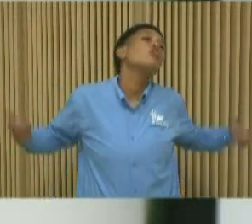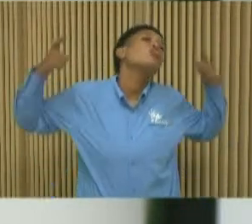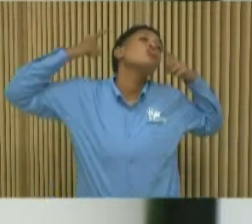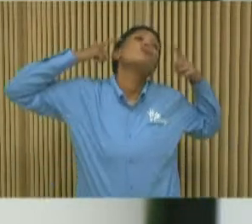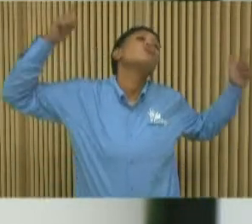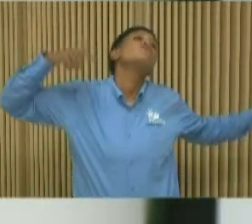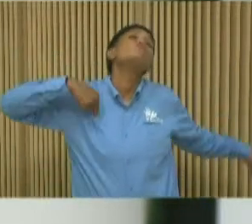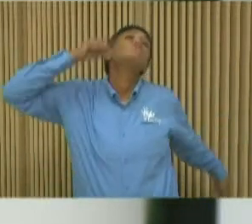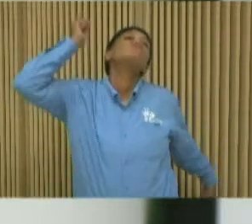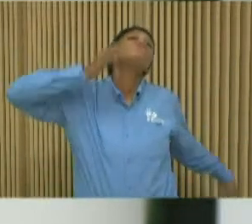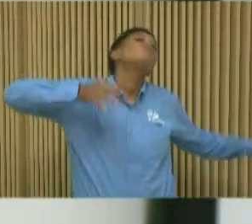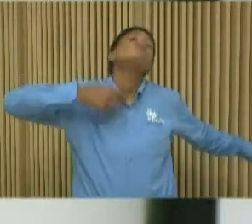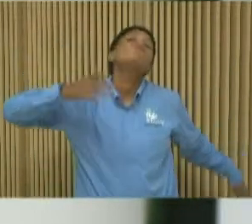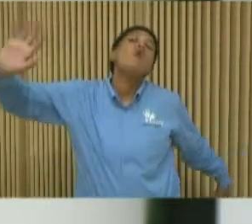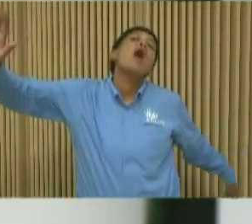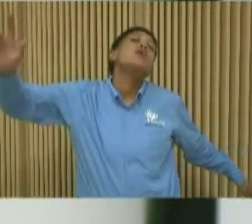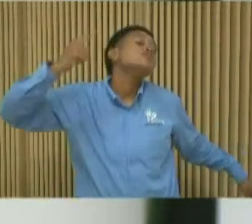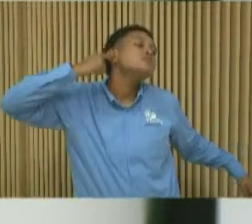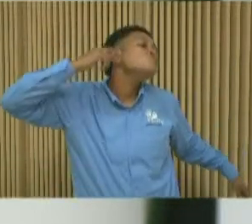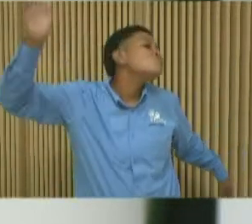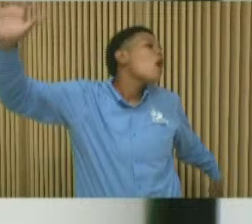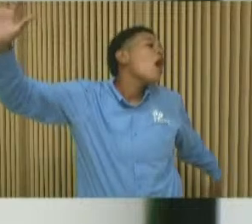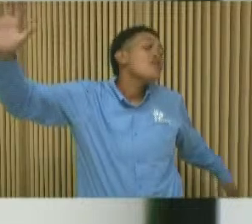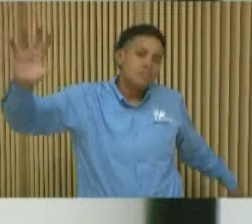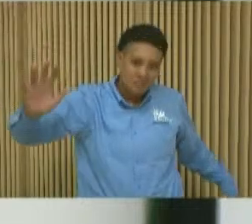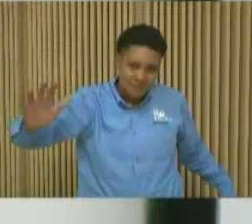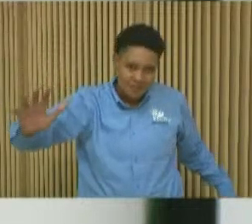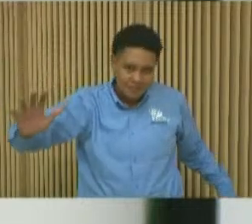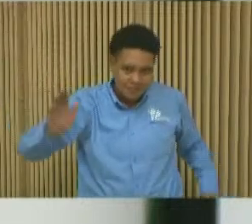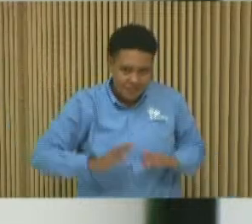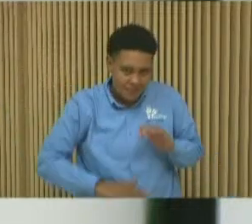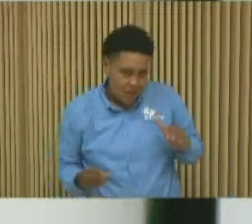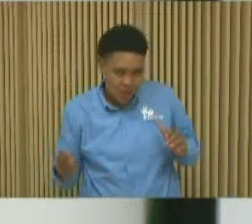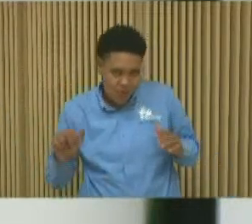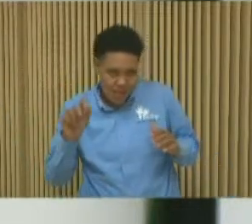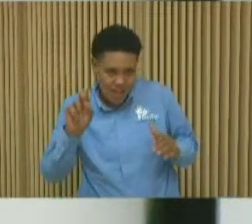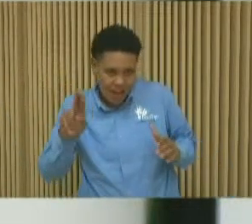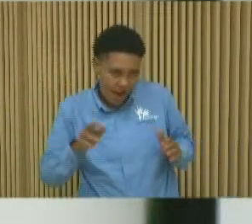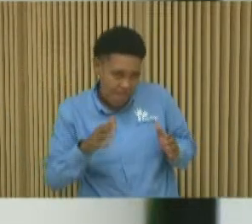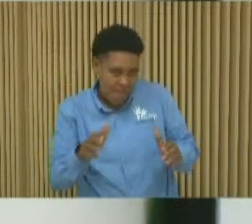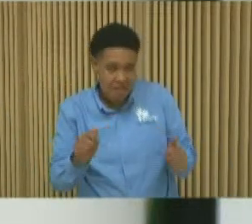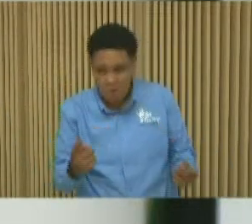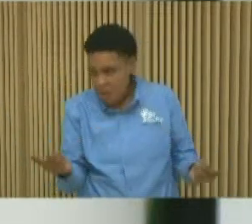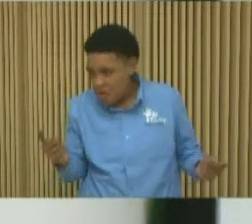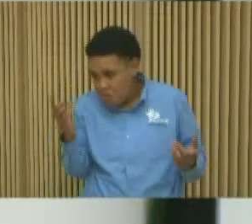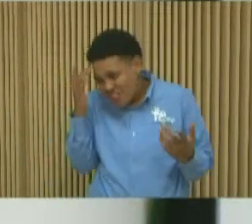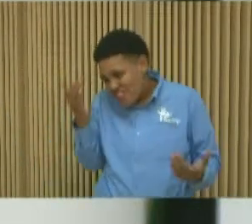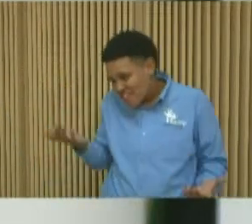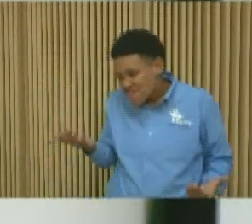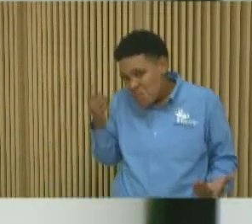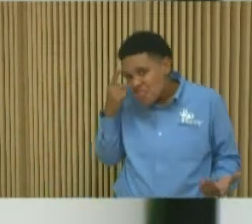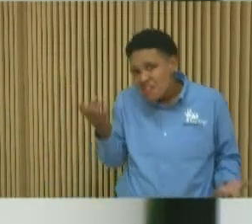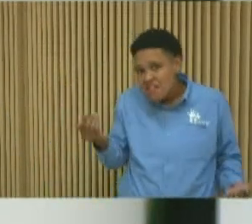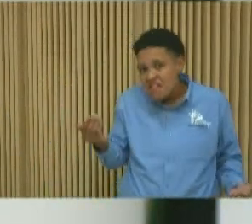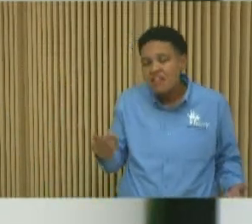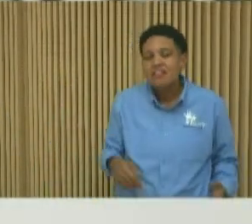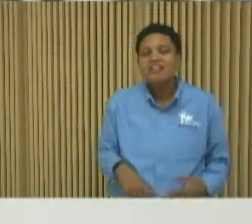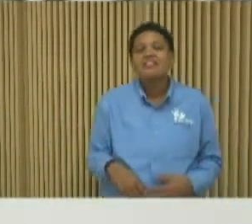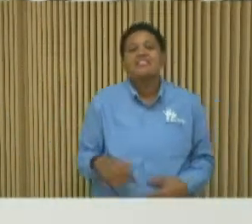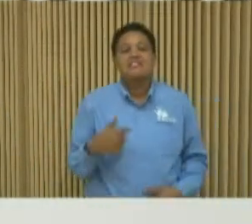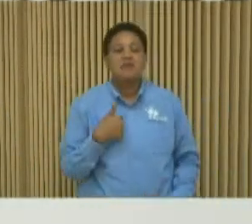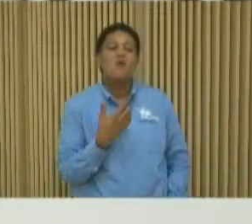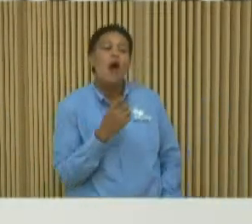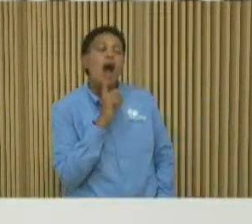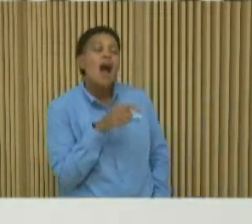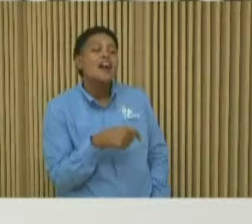litigation versus using ADR methods? Anyone? Okay. I'd like to take that